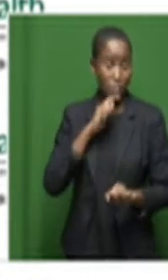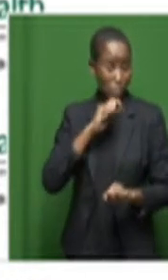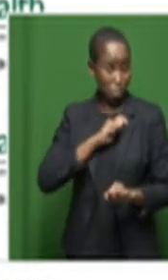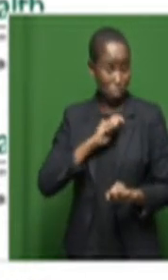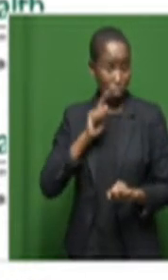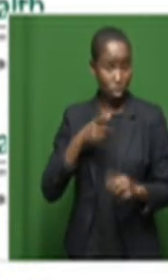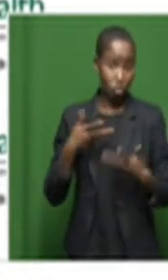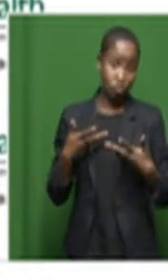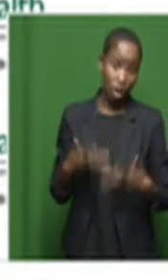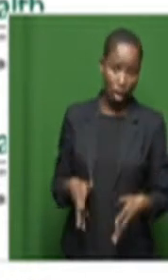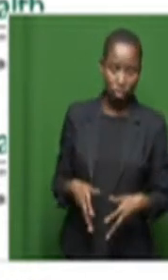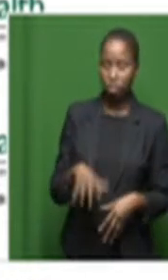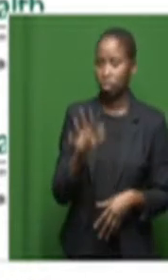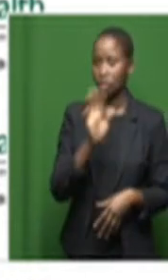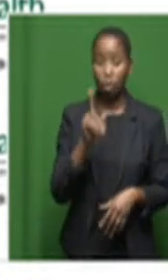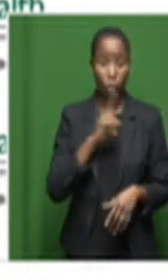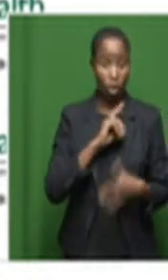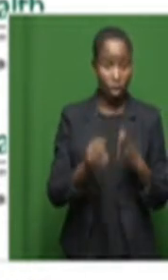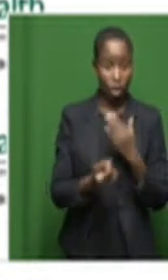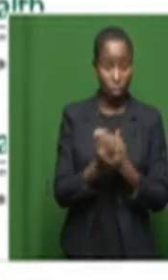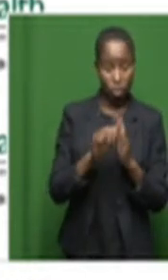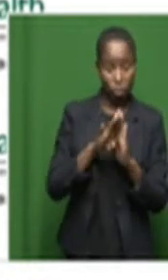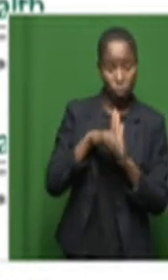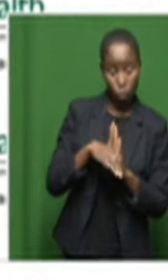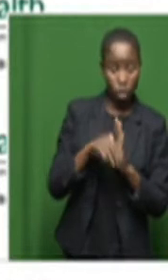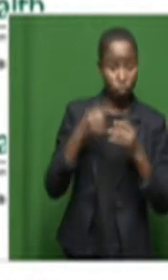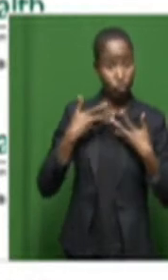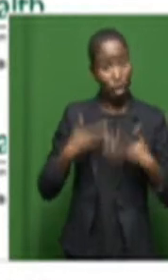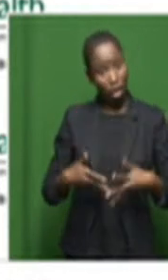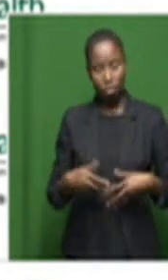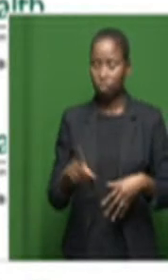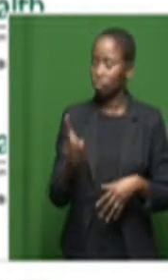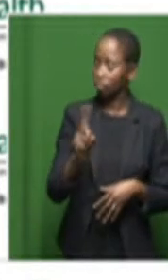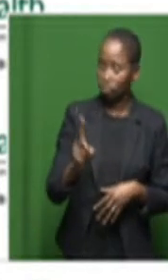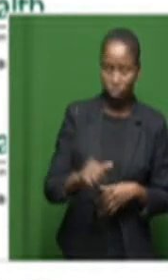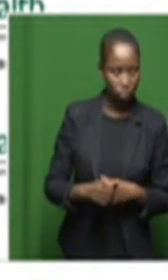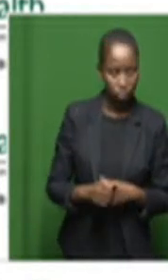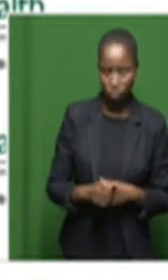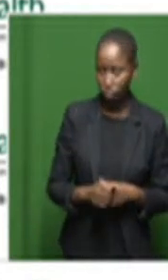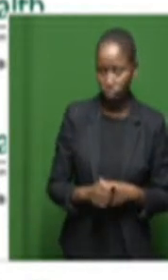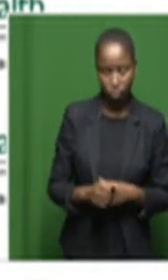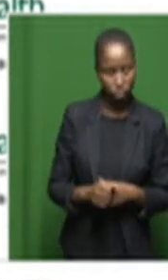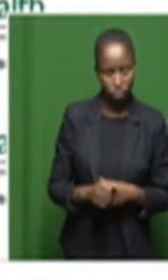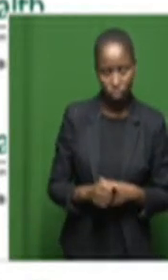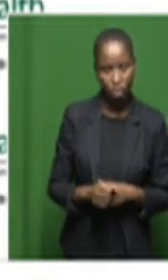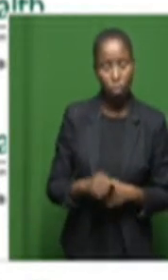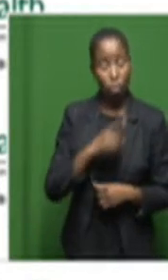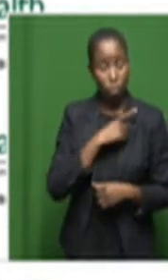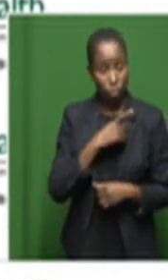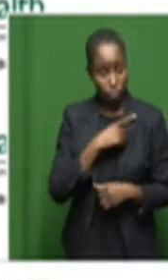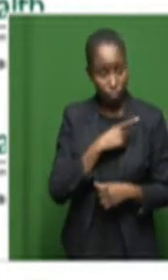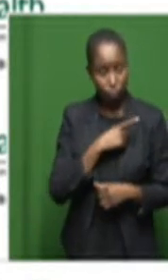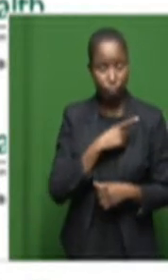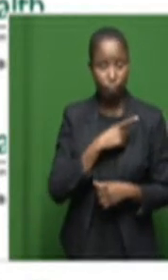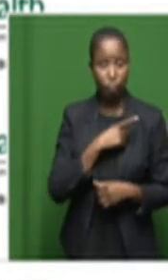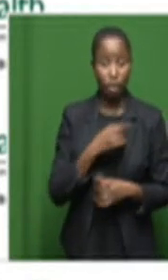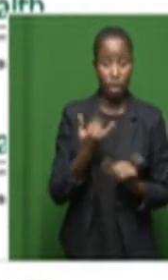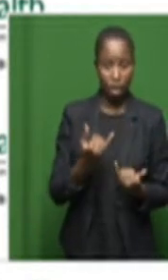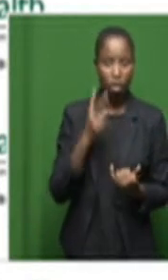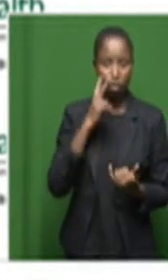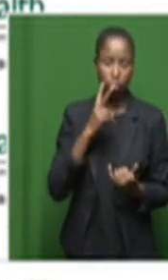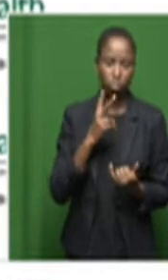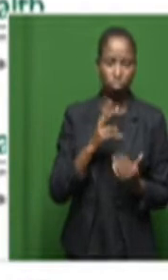of the downward trend. We can't lower our guards at this stage because while there is a downward